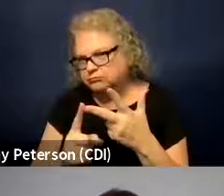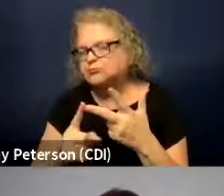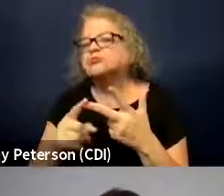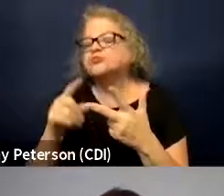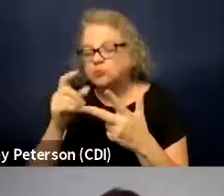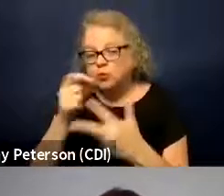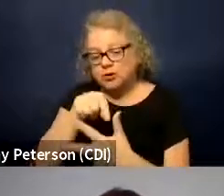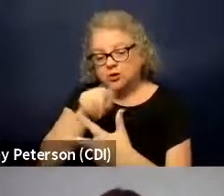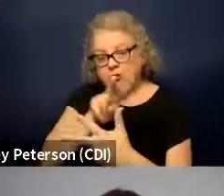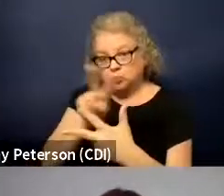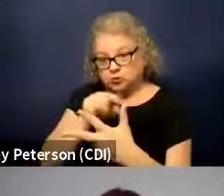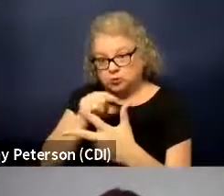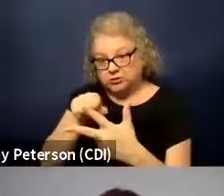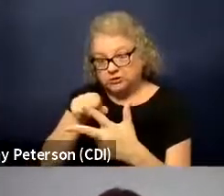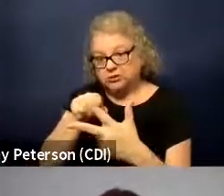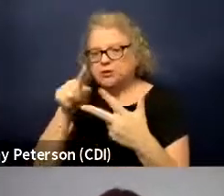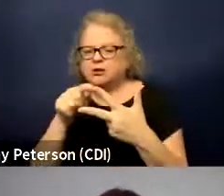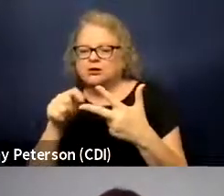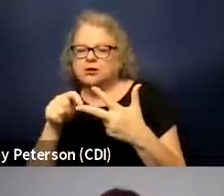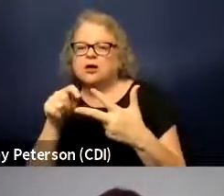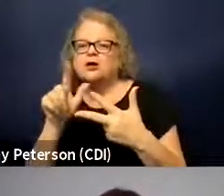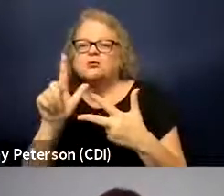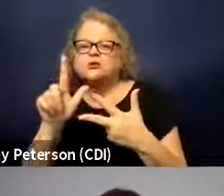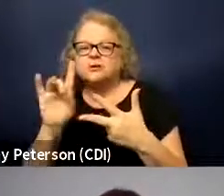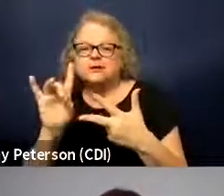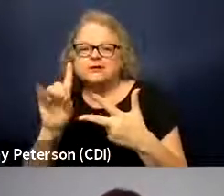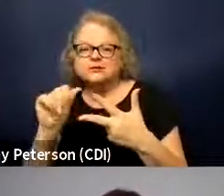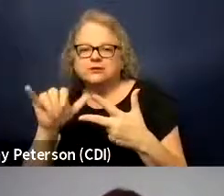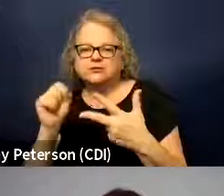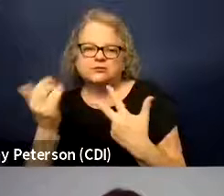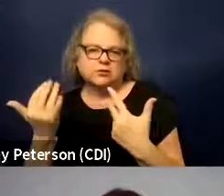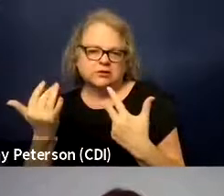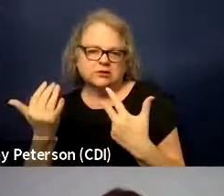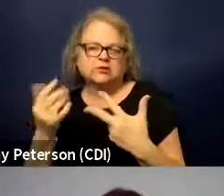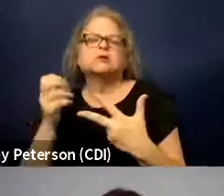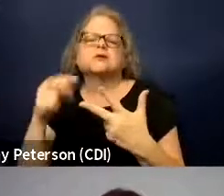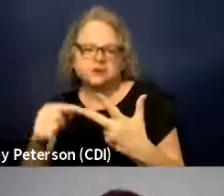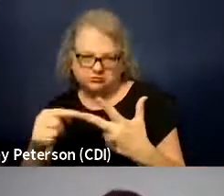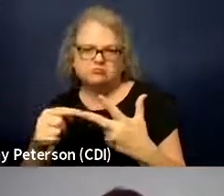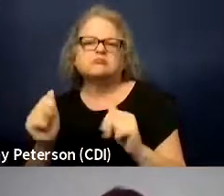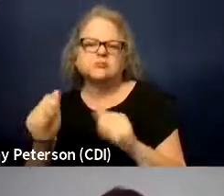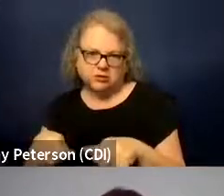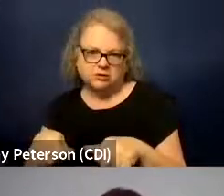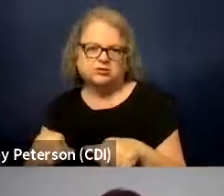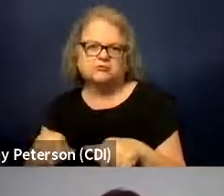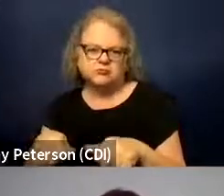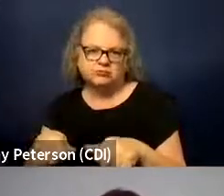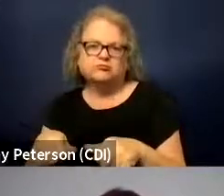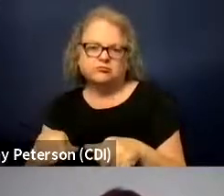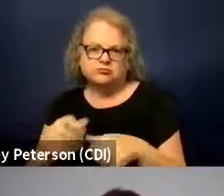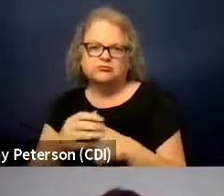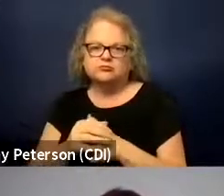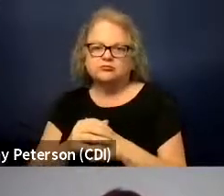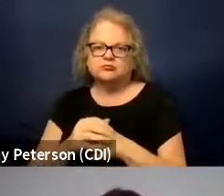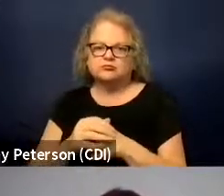to get a booster. As long as 28 days have gone by after their 2nd dose, they can get this